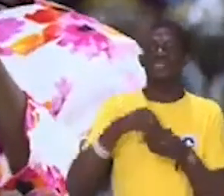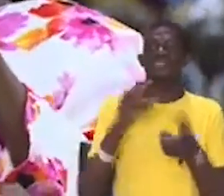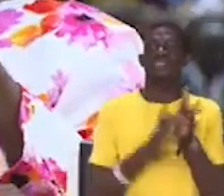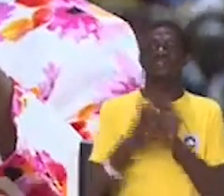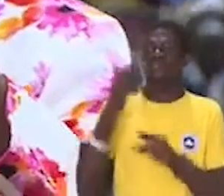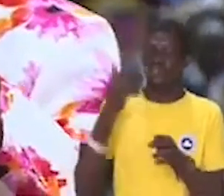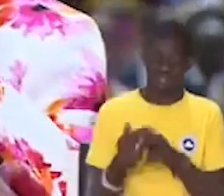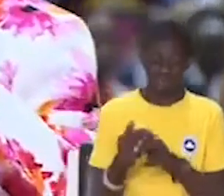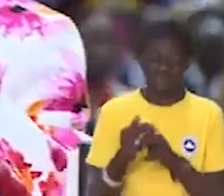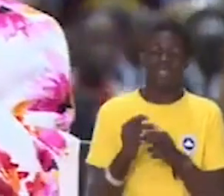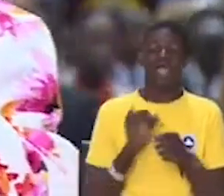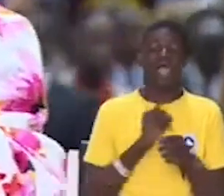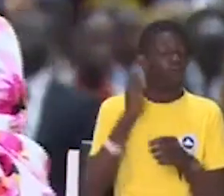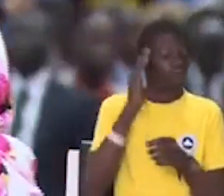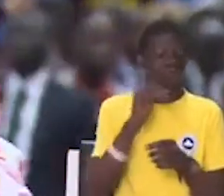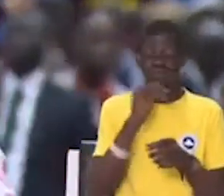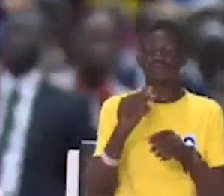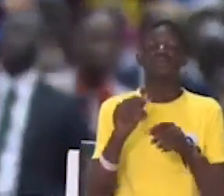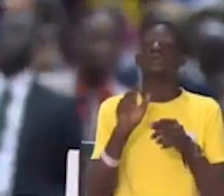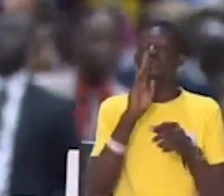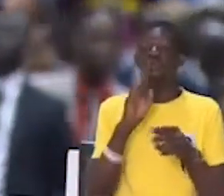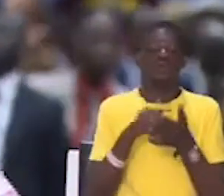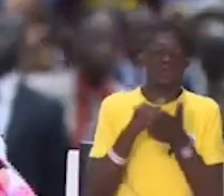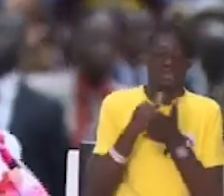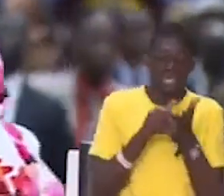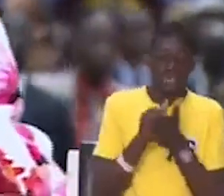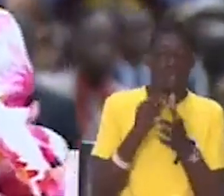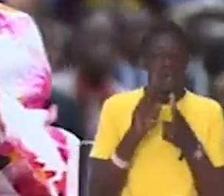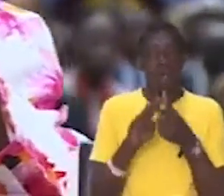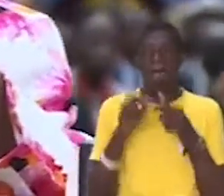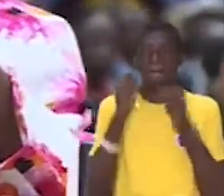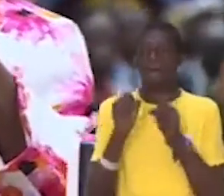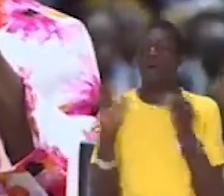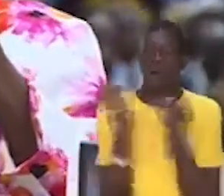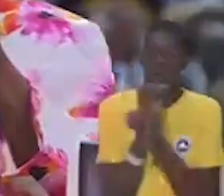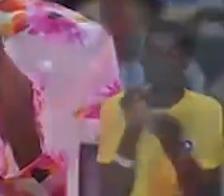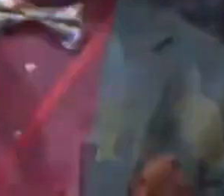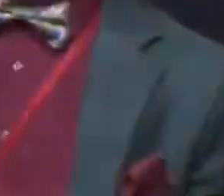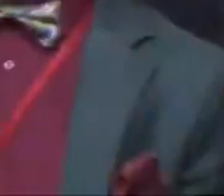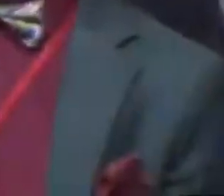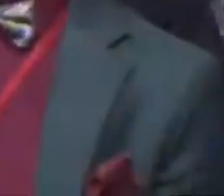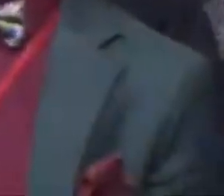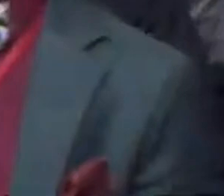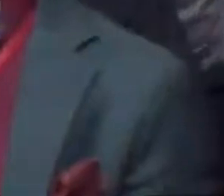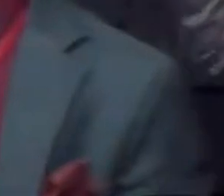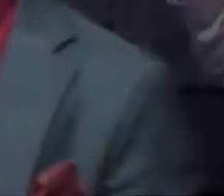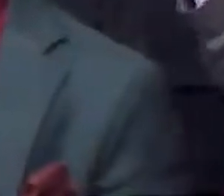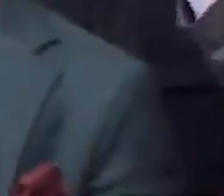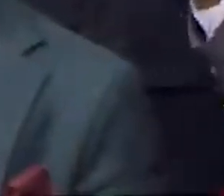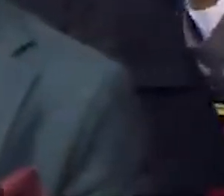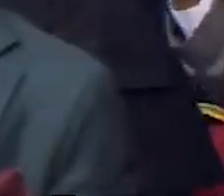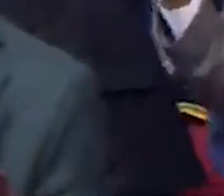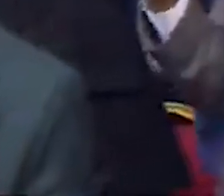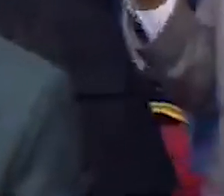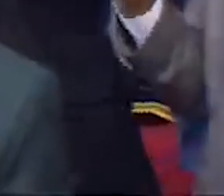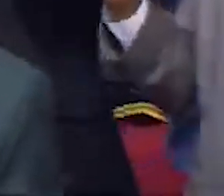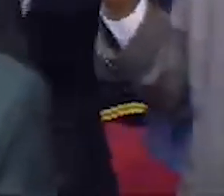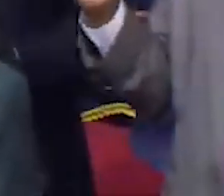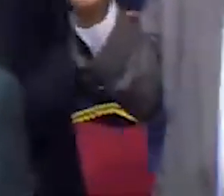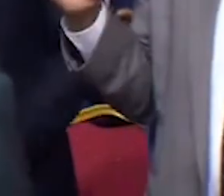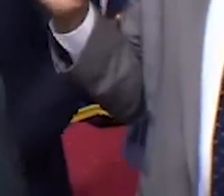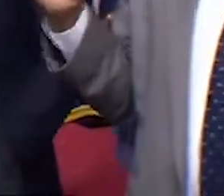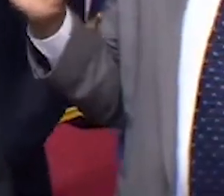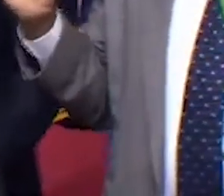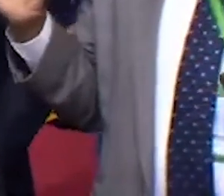of Jesus, I will no longer be weak and powerless. I will no longer be tossed up and down. I will no longer be tossed to and